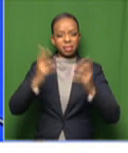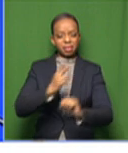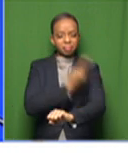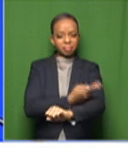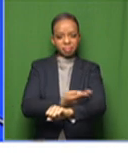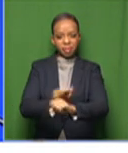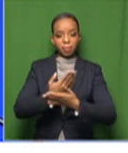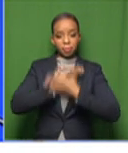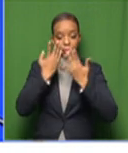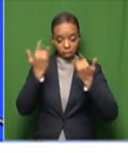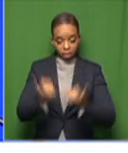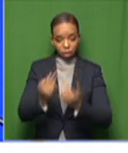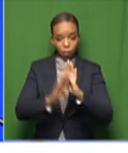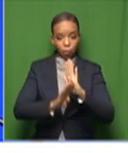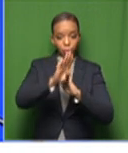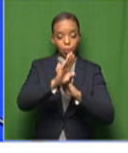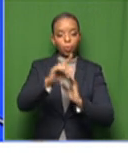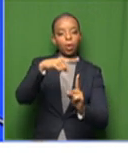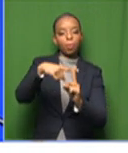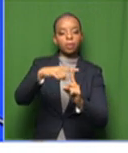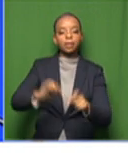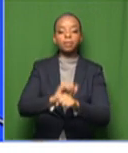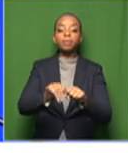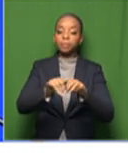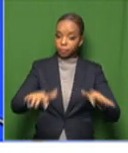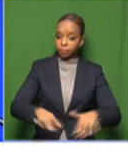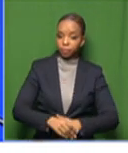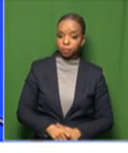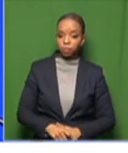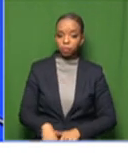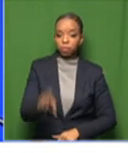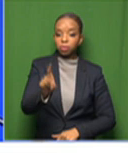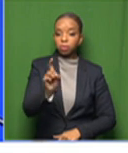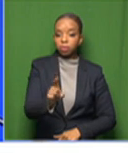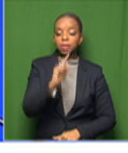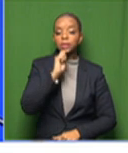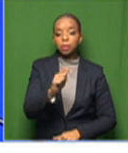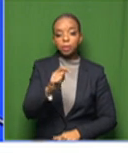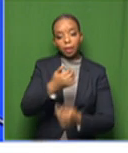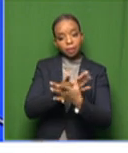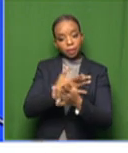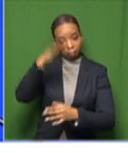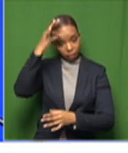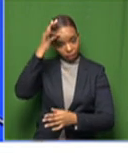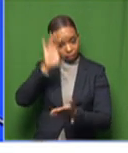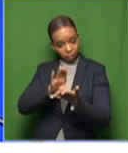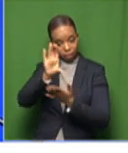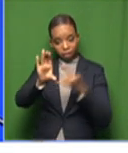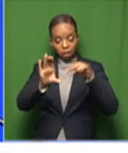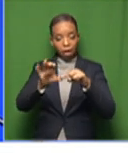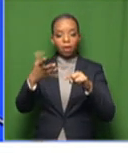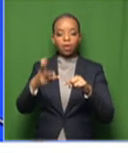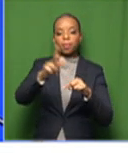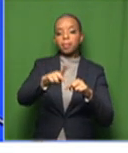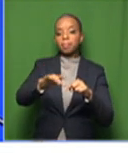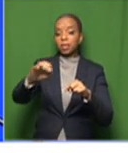peak of infections. The other portion of the German government's grant funding was for the procurement of personal protective equipment